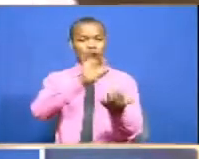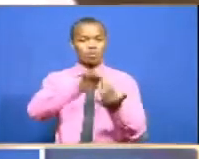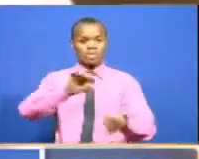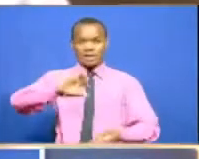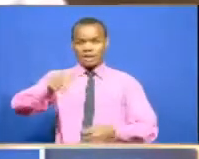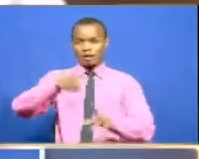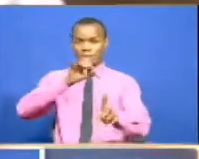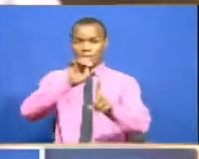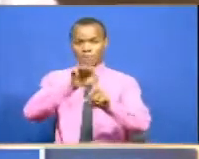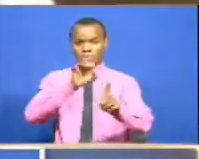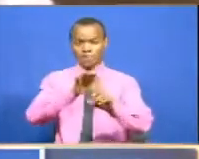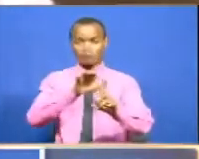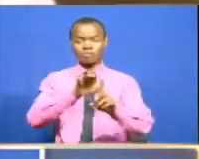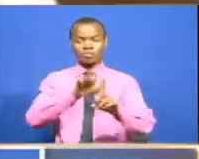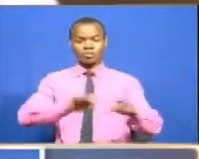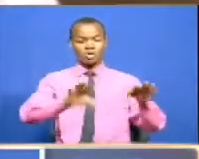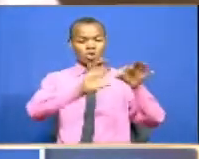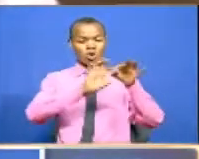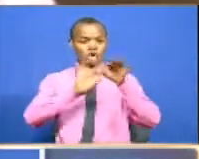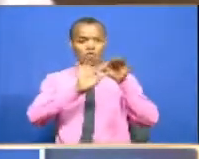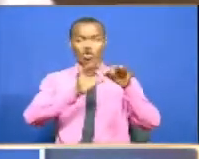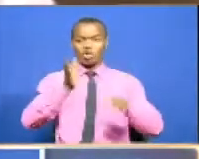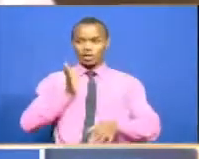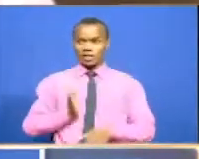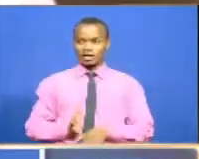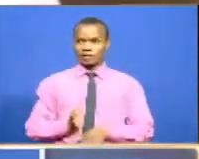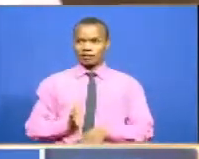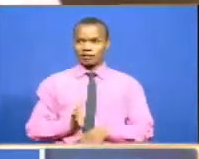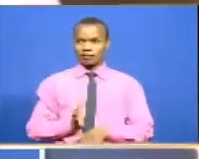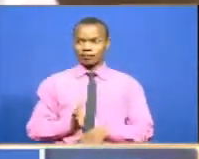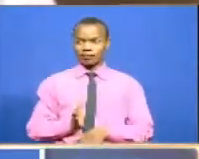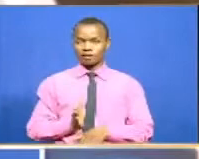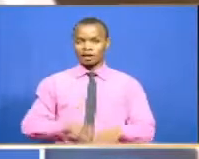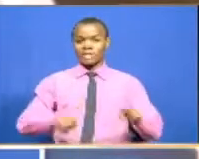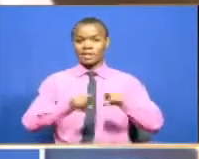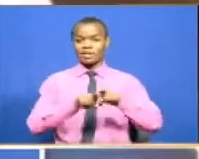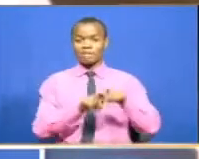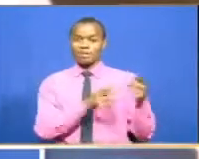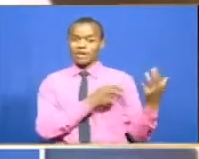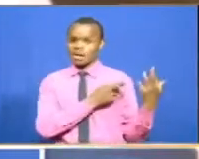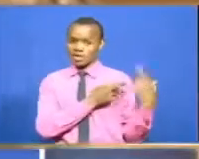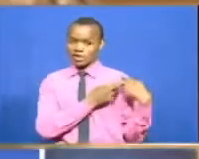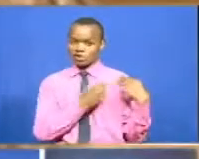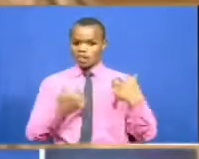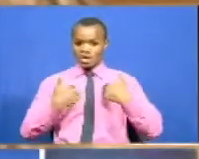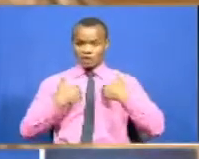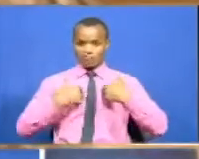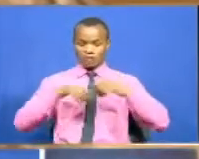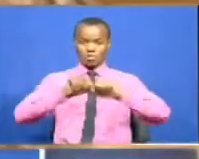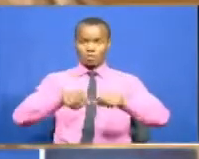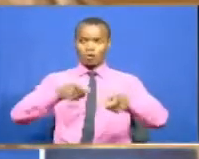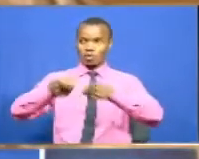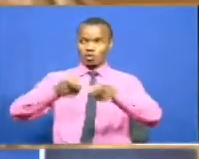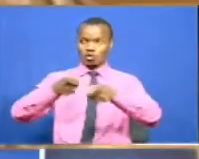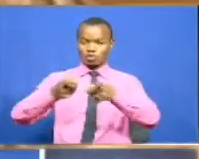mentorship coordinator to lead the process, the county committing resources to run the process in the future. A number